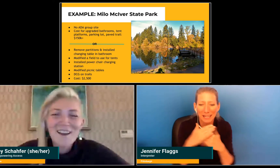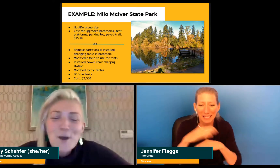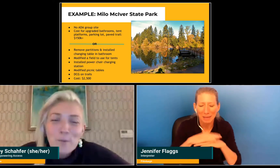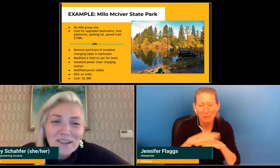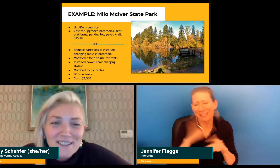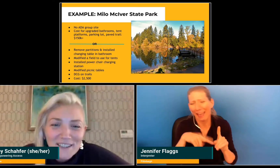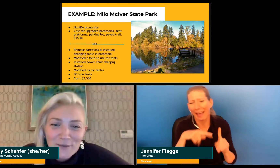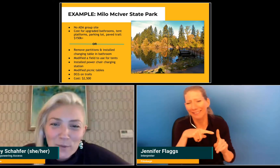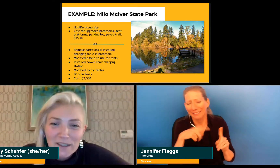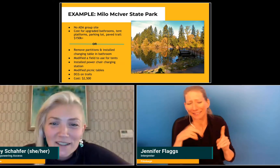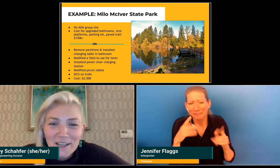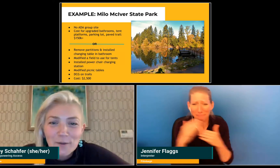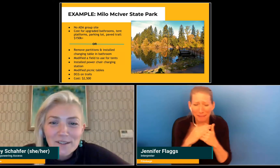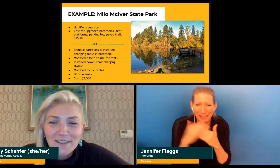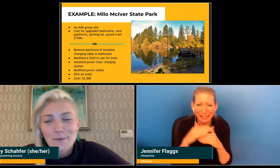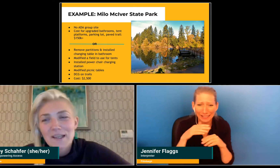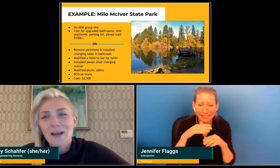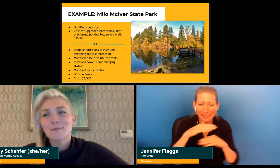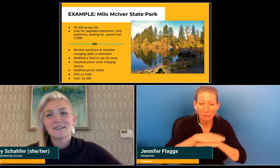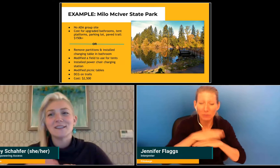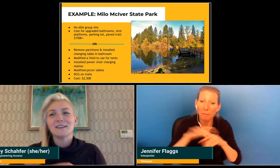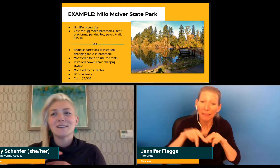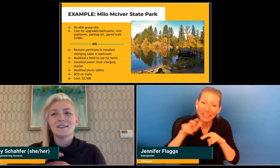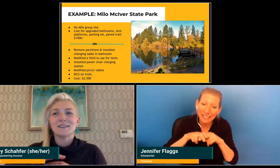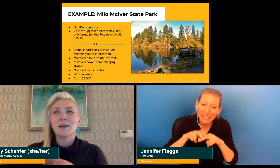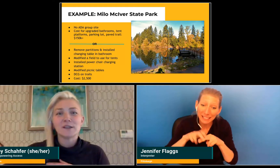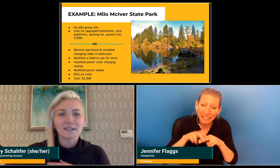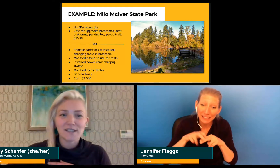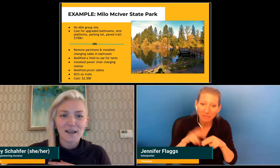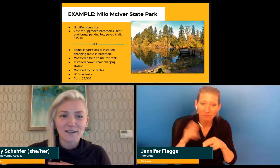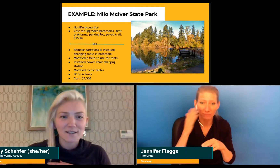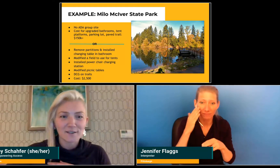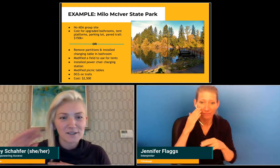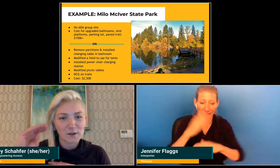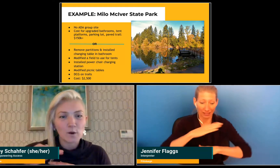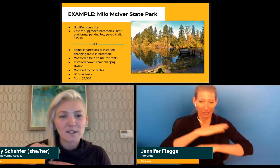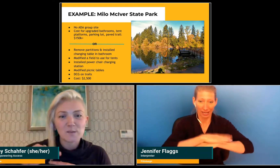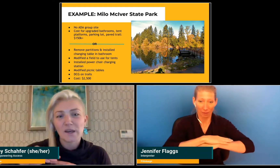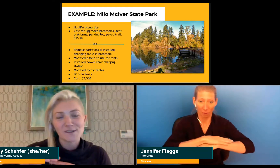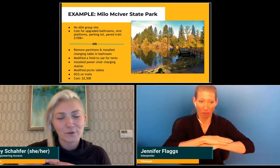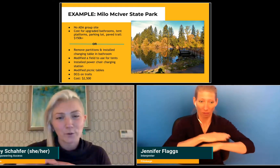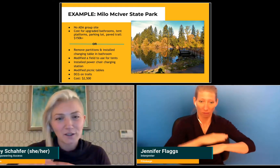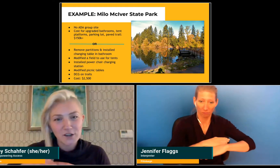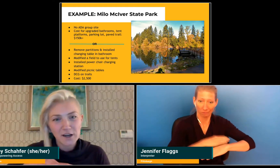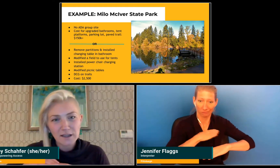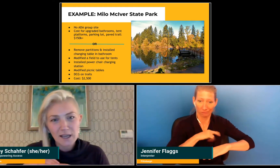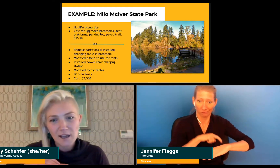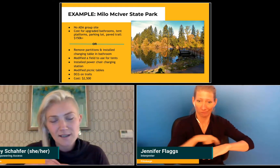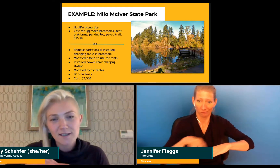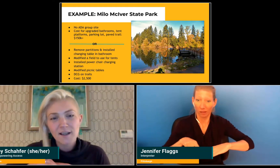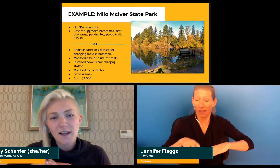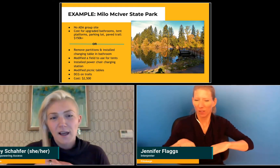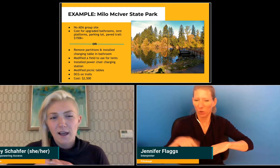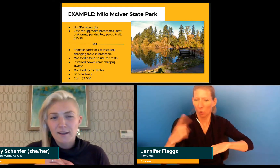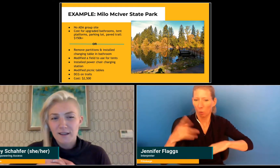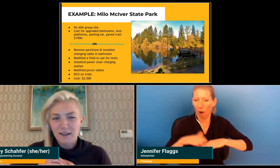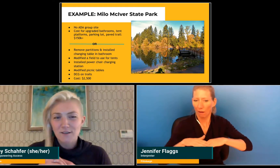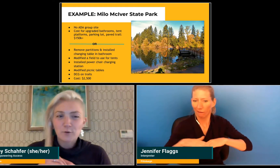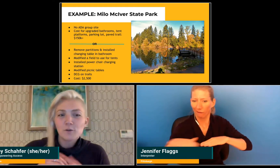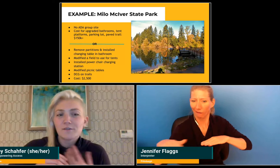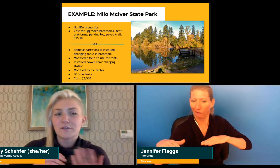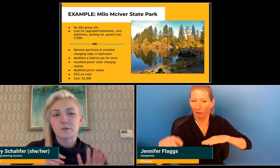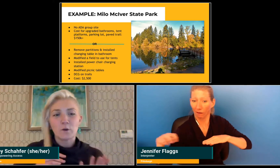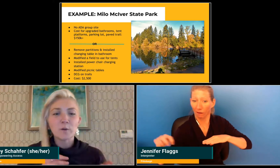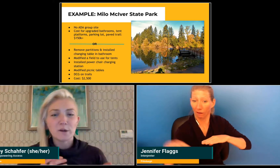things. But the seats for picnic tables, like sometimes the table extends and there's like one space for a wheelchair at the end. And like,